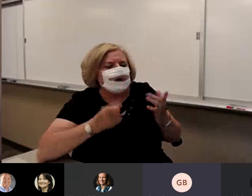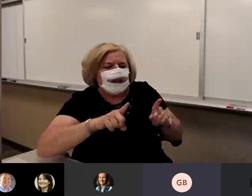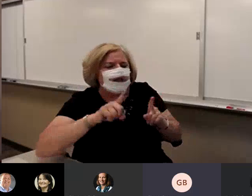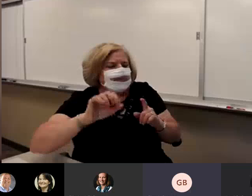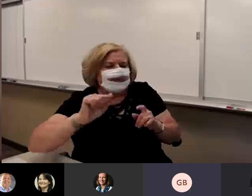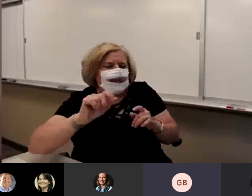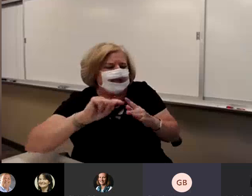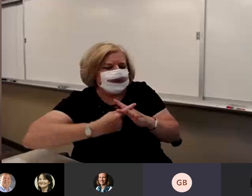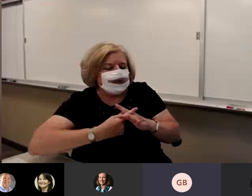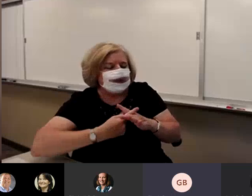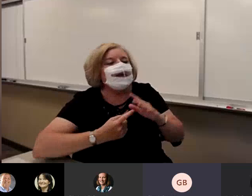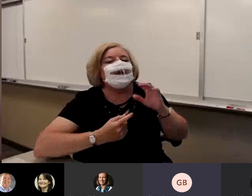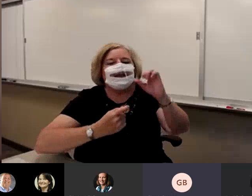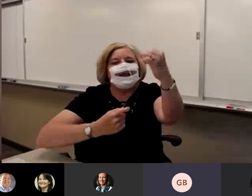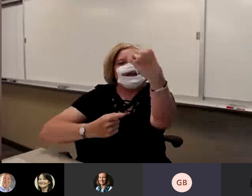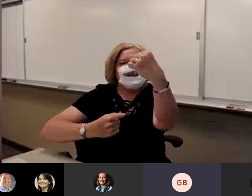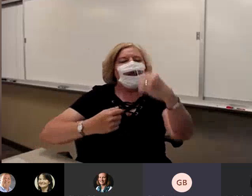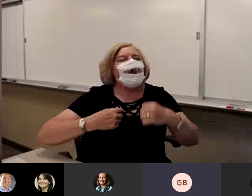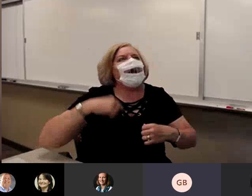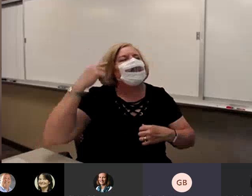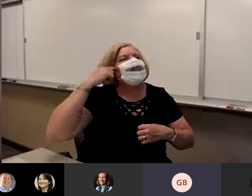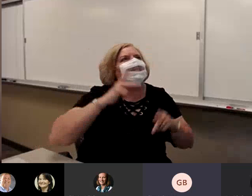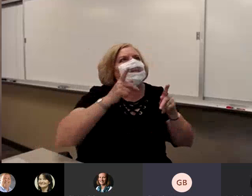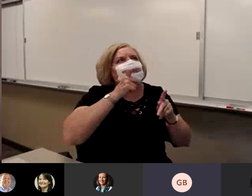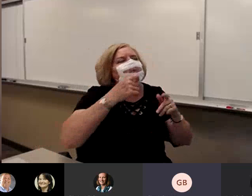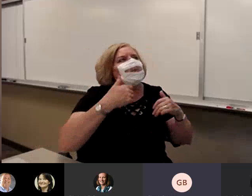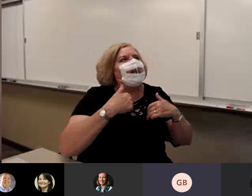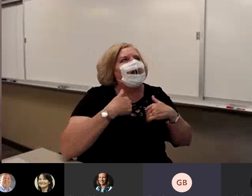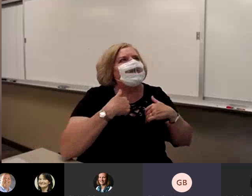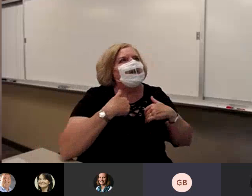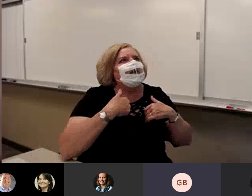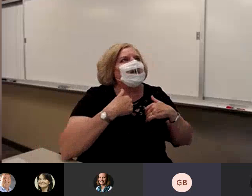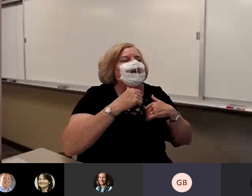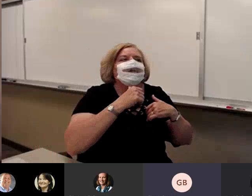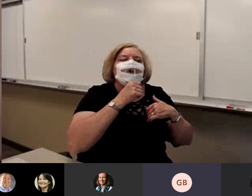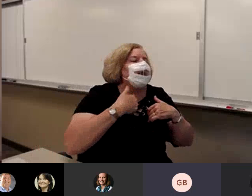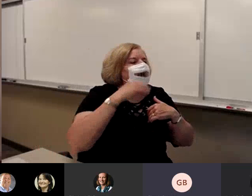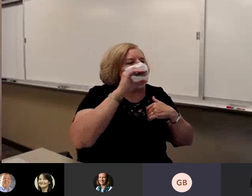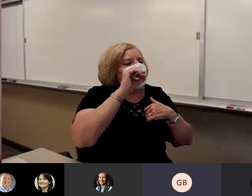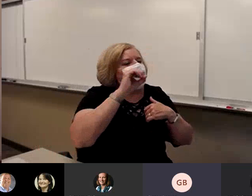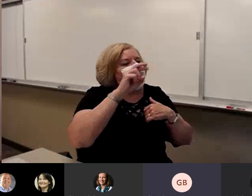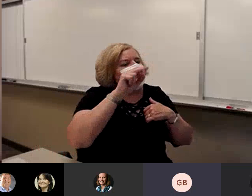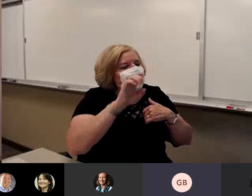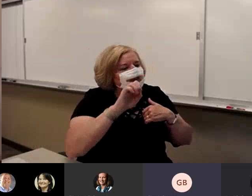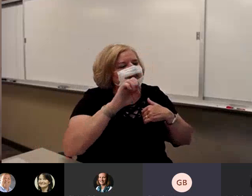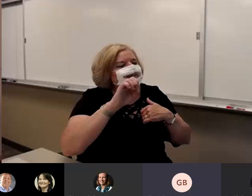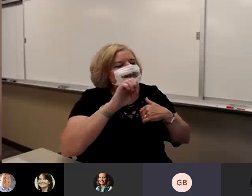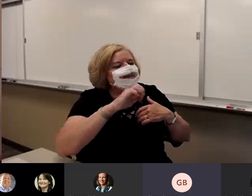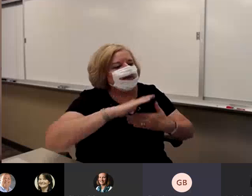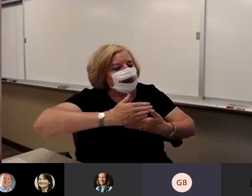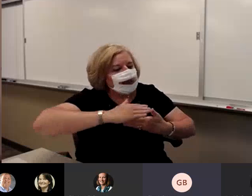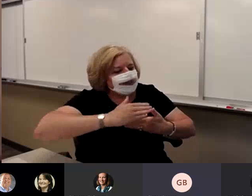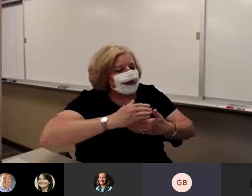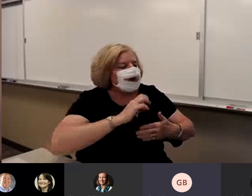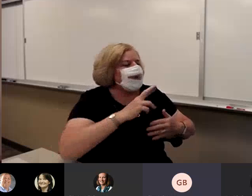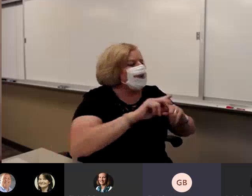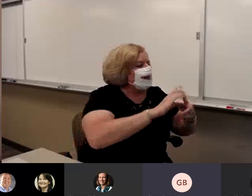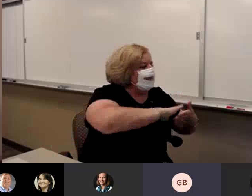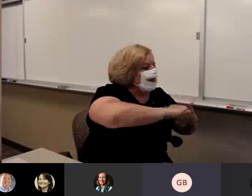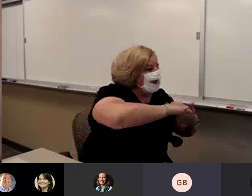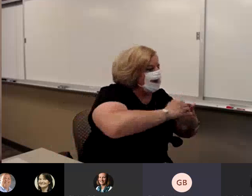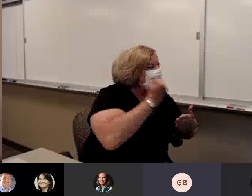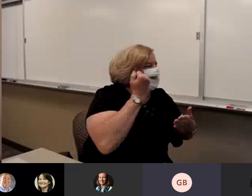I think those of you that have, like, not your office, if you don't have an office laptop and you have different laptops there, if things